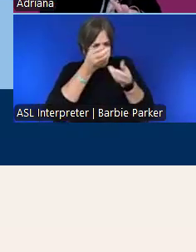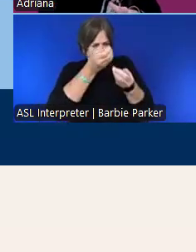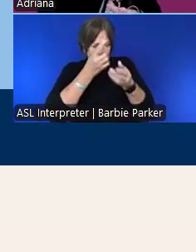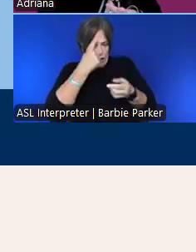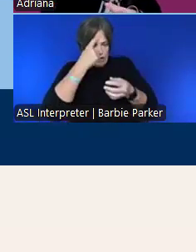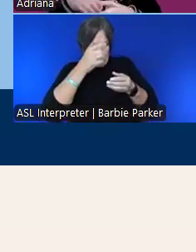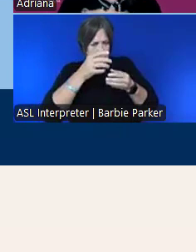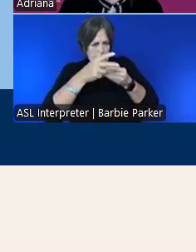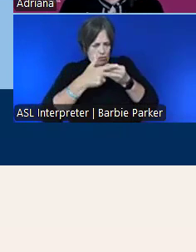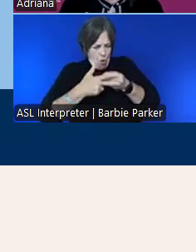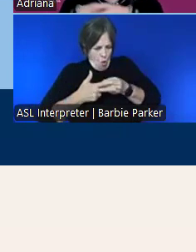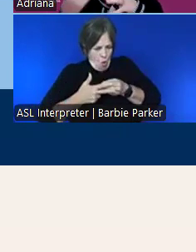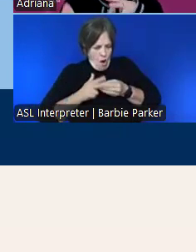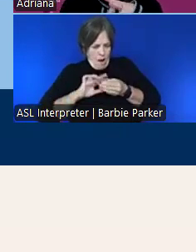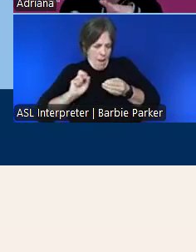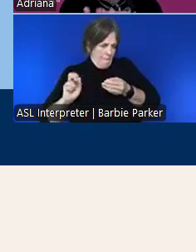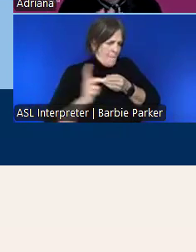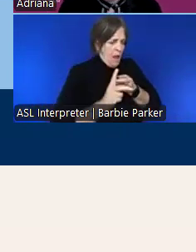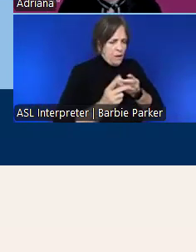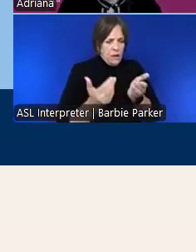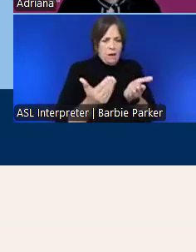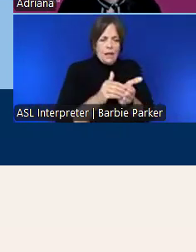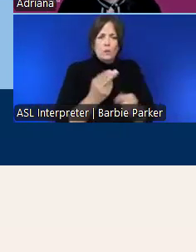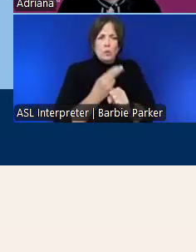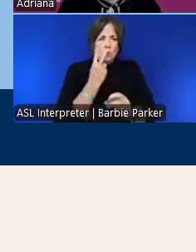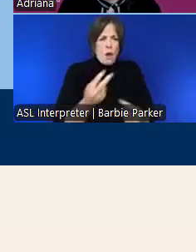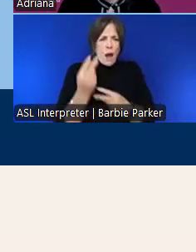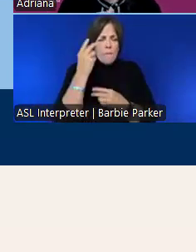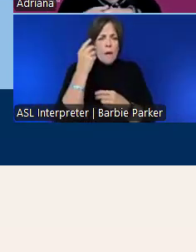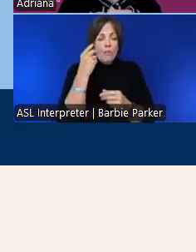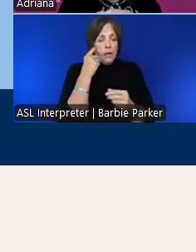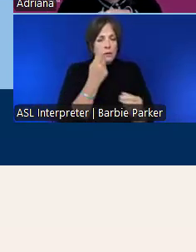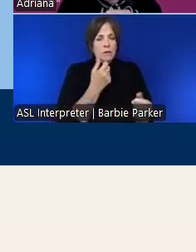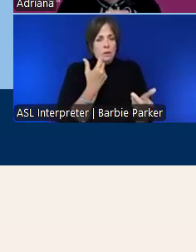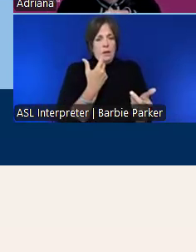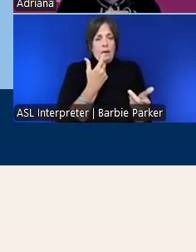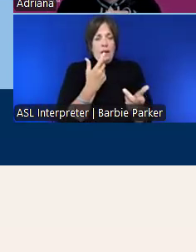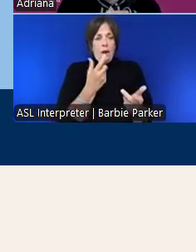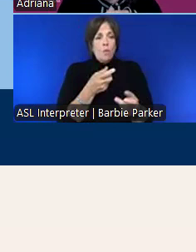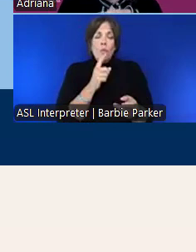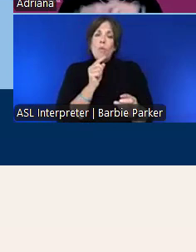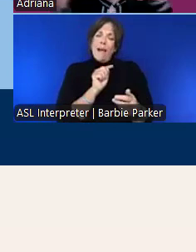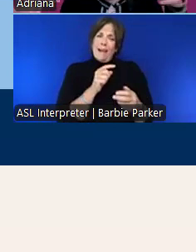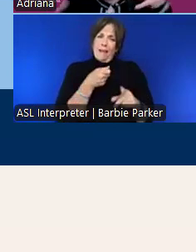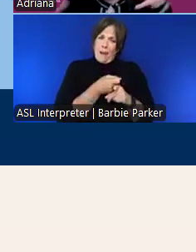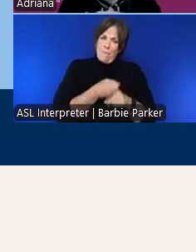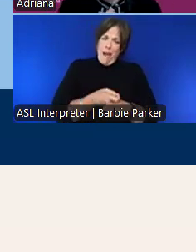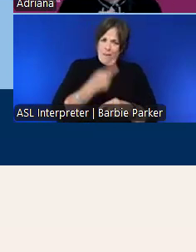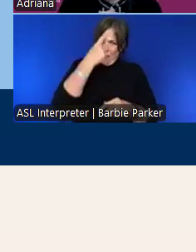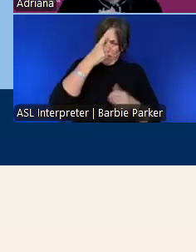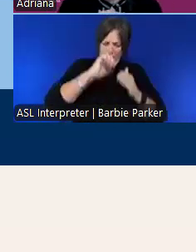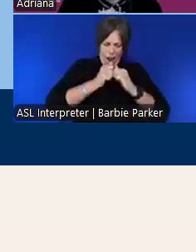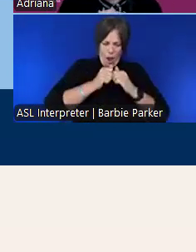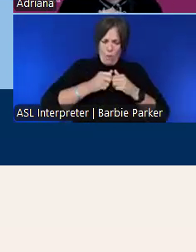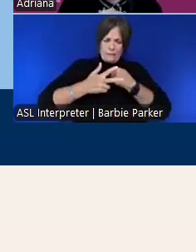or bring back those memories, which again is very important when you're trying to obtain information to build a case. We know that from a lot